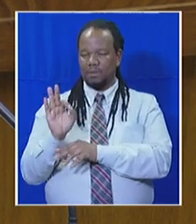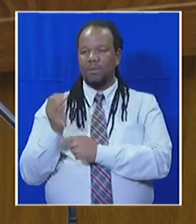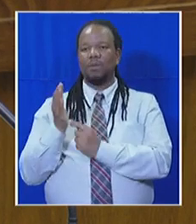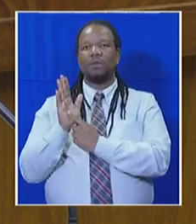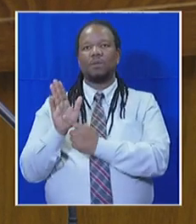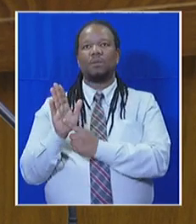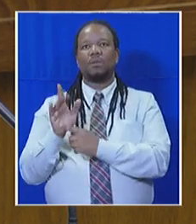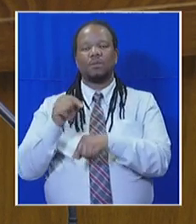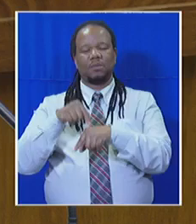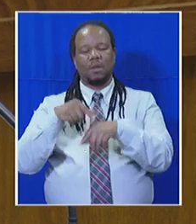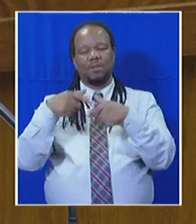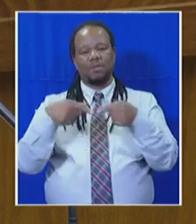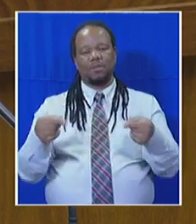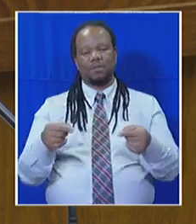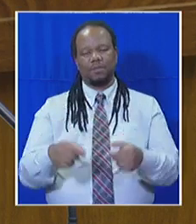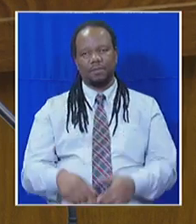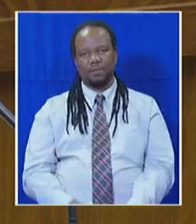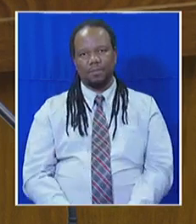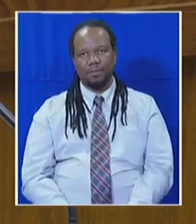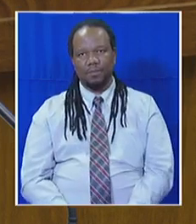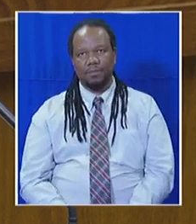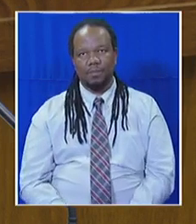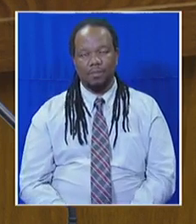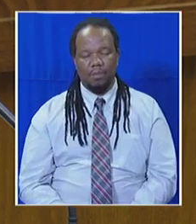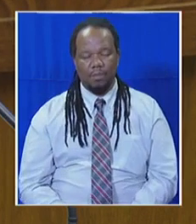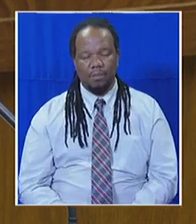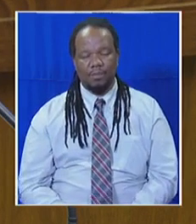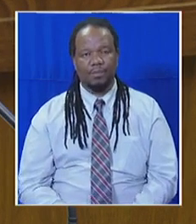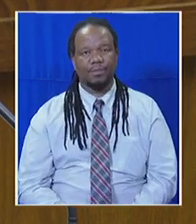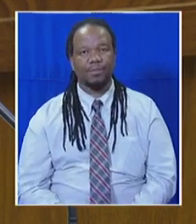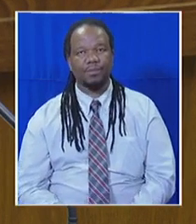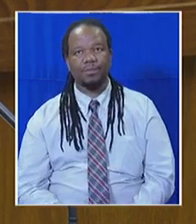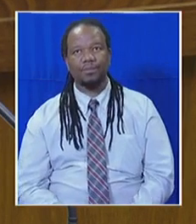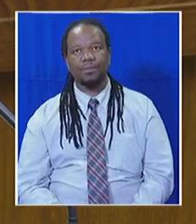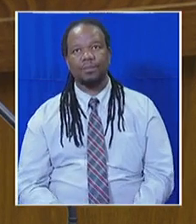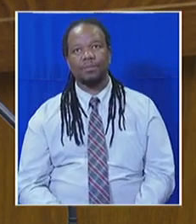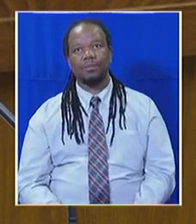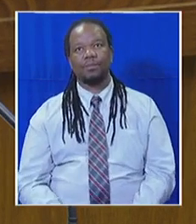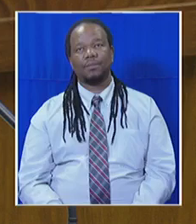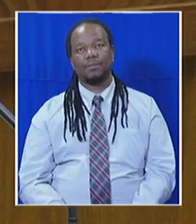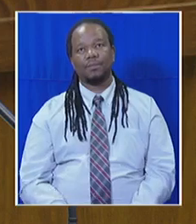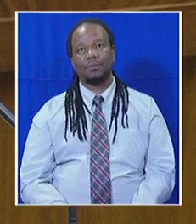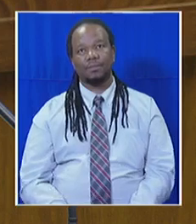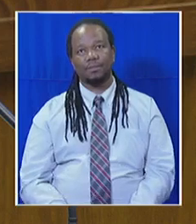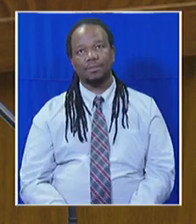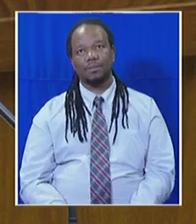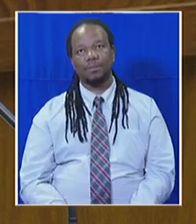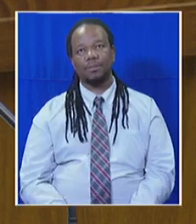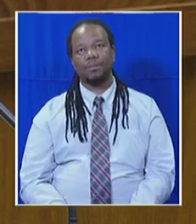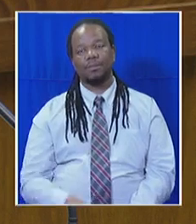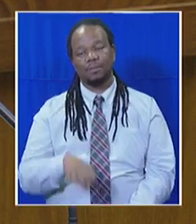Honourable Kenya Member, your time economy is now expired. projected to grow at 5.5% in 2015. The